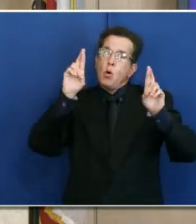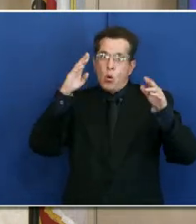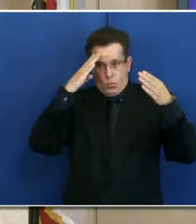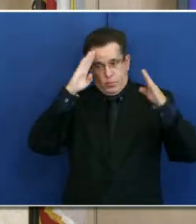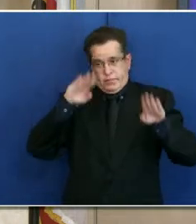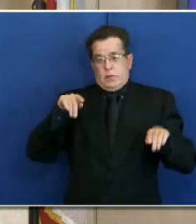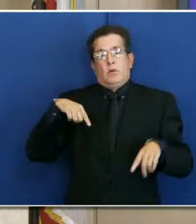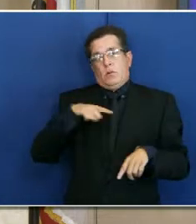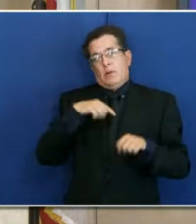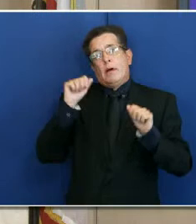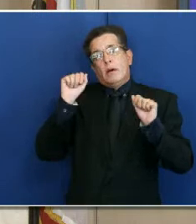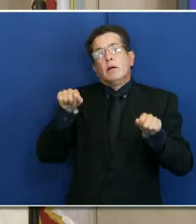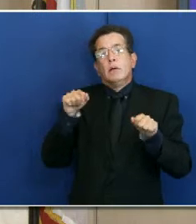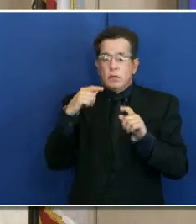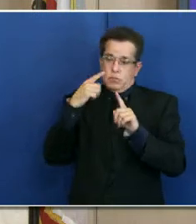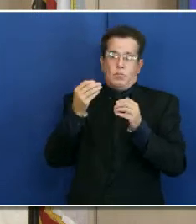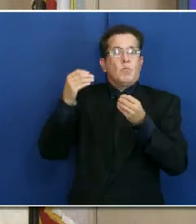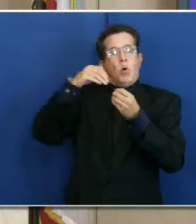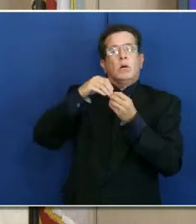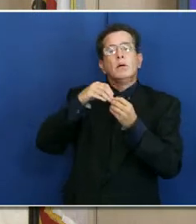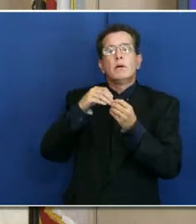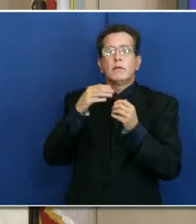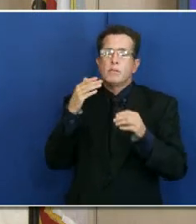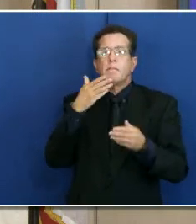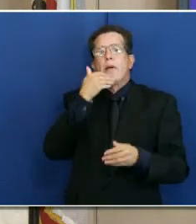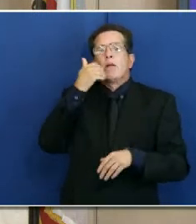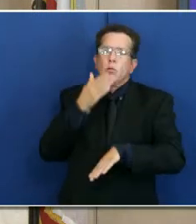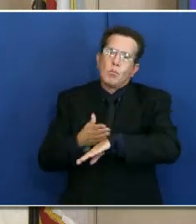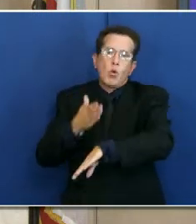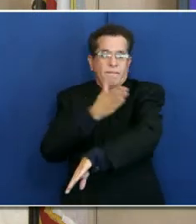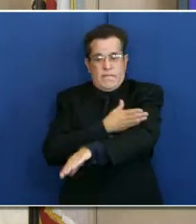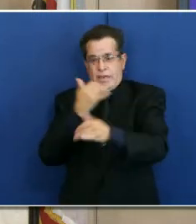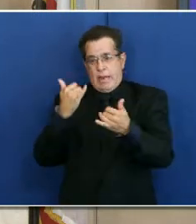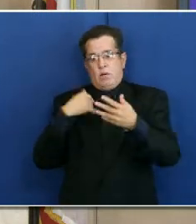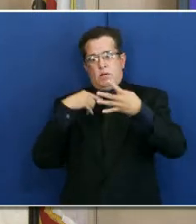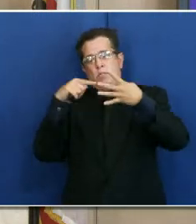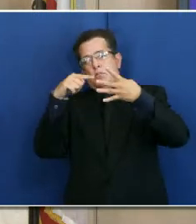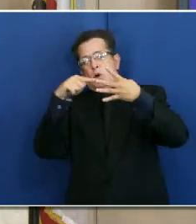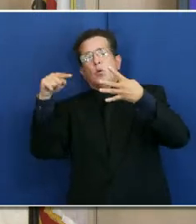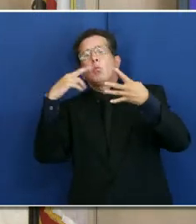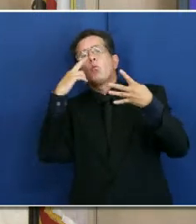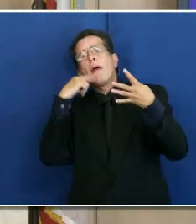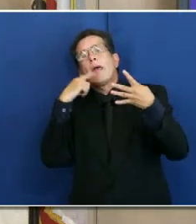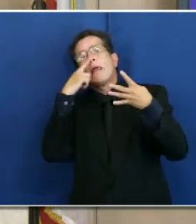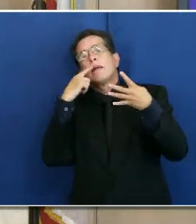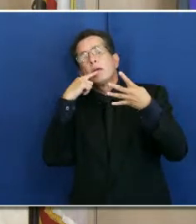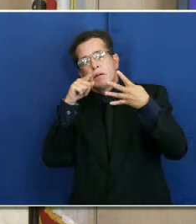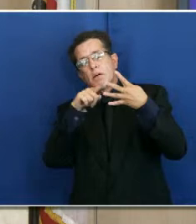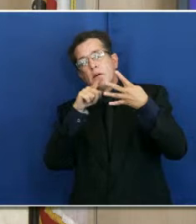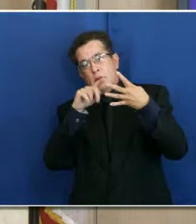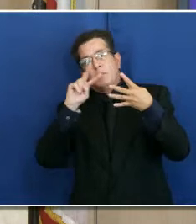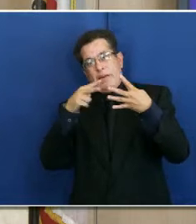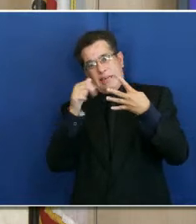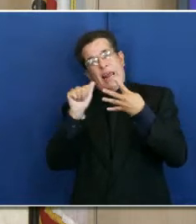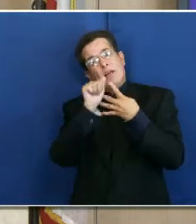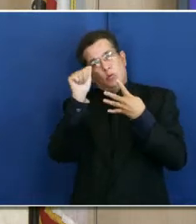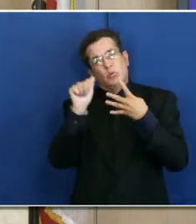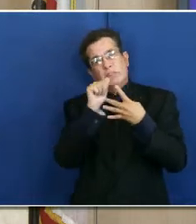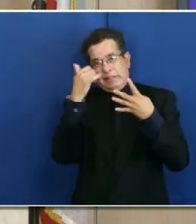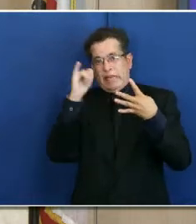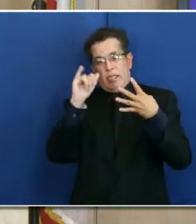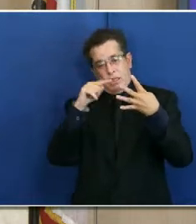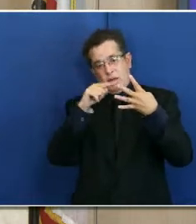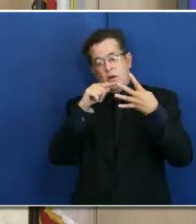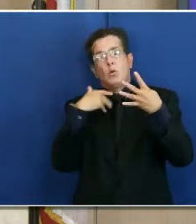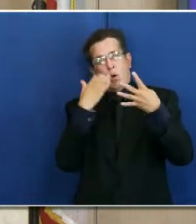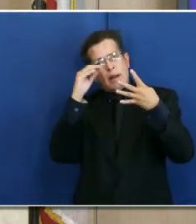at continuing our positive trajectory. We are at level red, which is substantial community spread. We want to be going